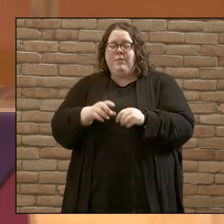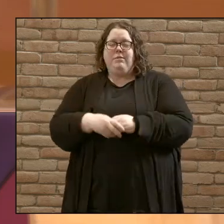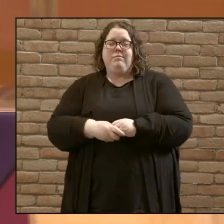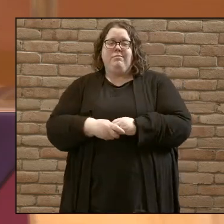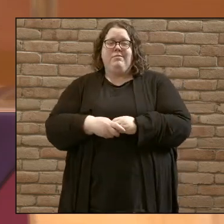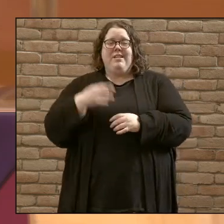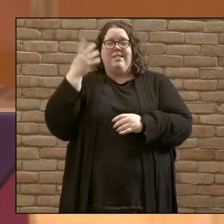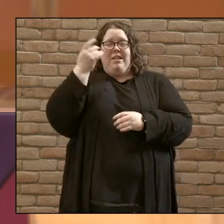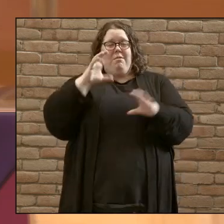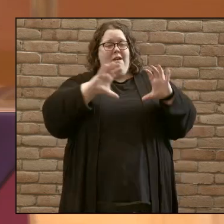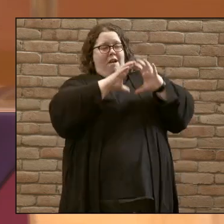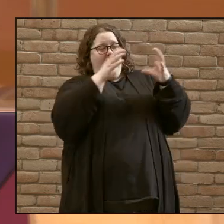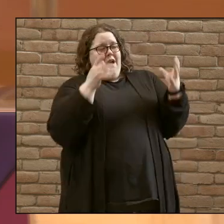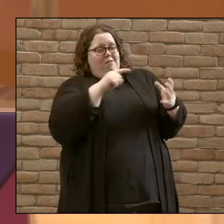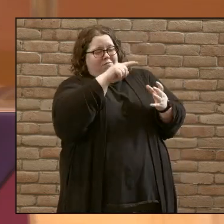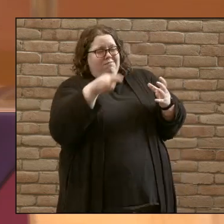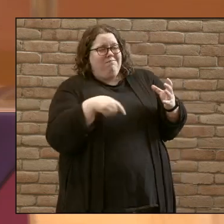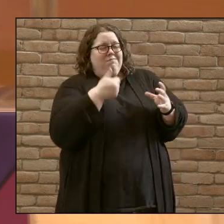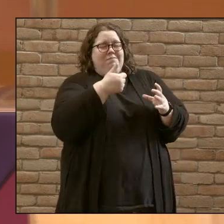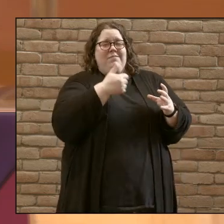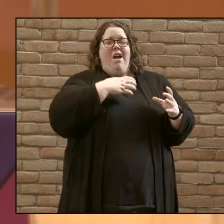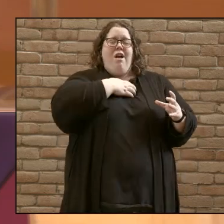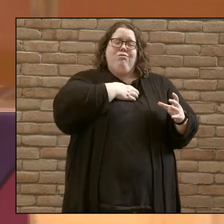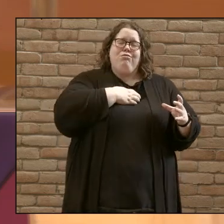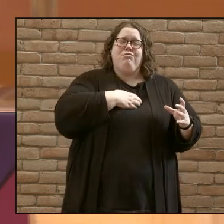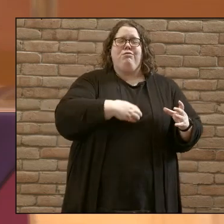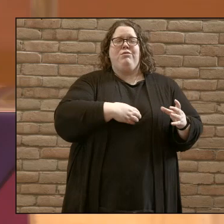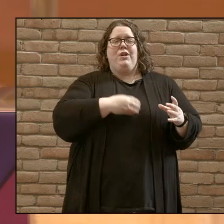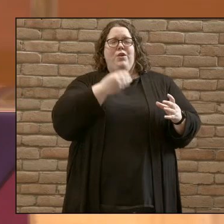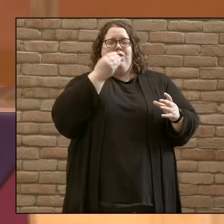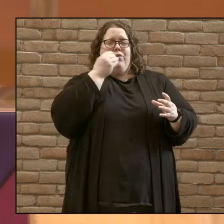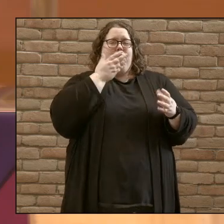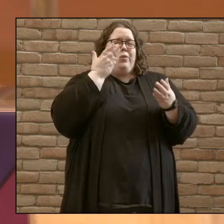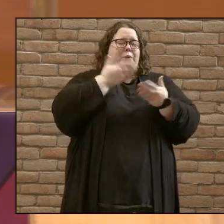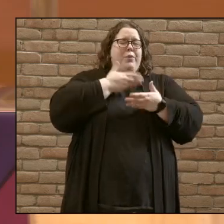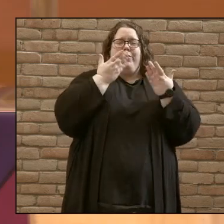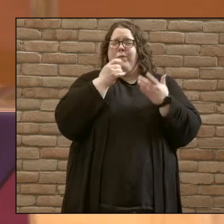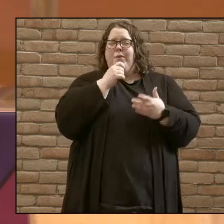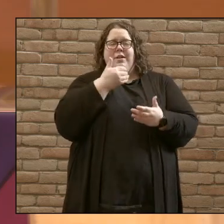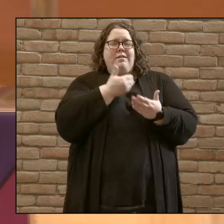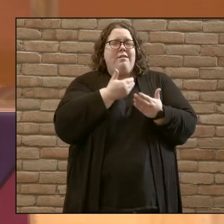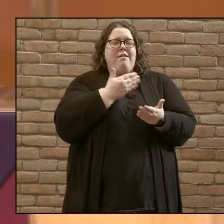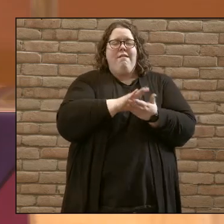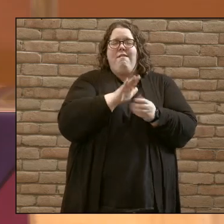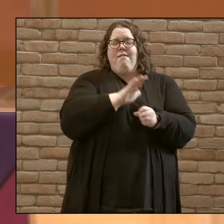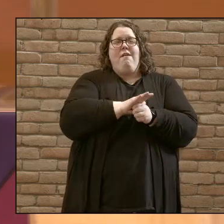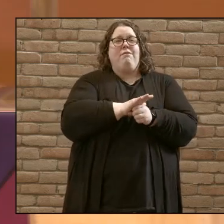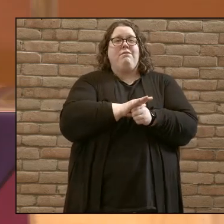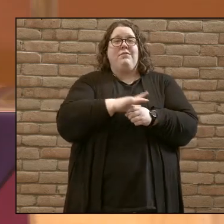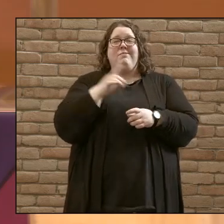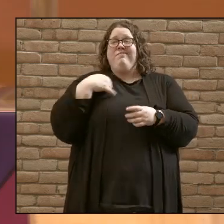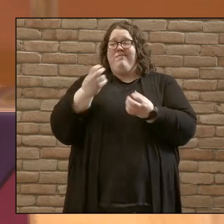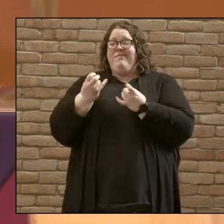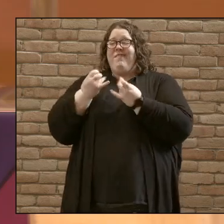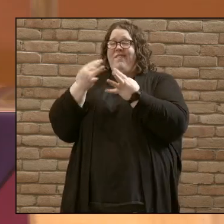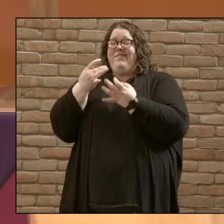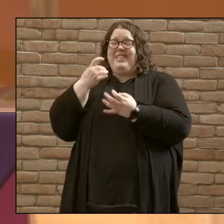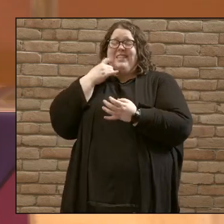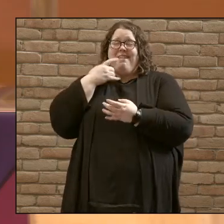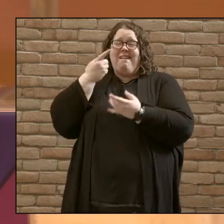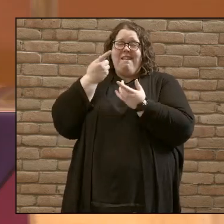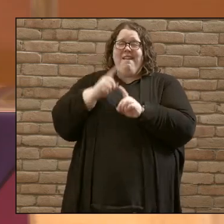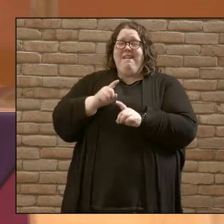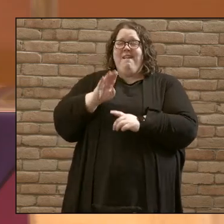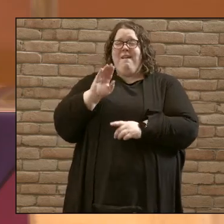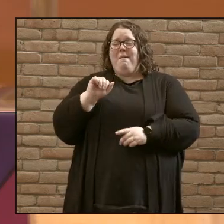are hungry, don't have food, a great fire that took place in Bangladesh in a refugee camp that has made a